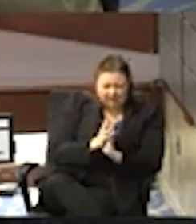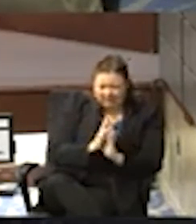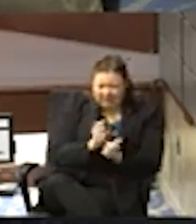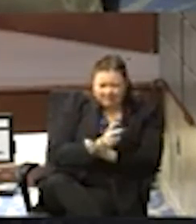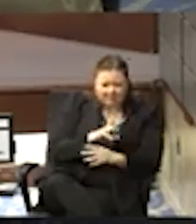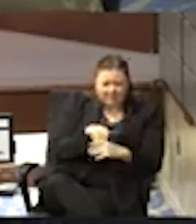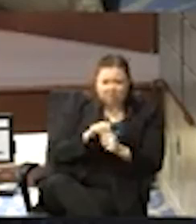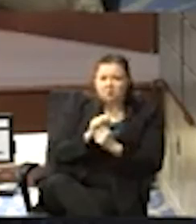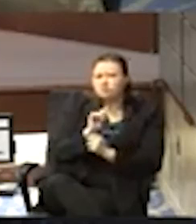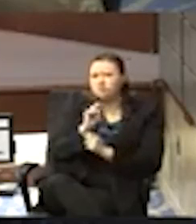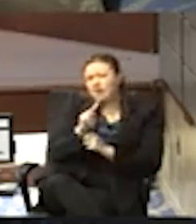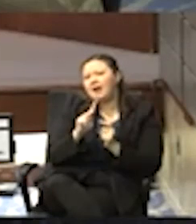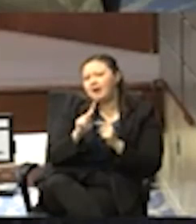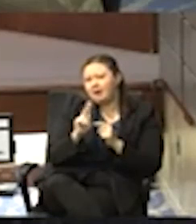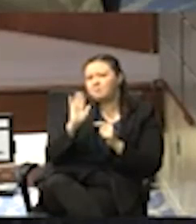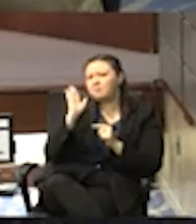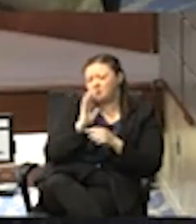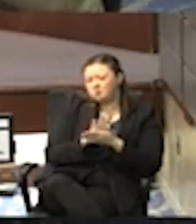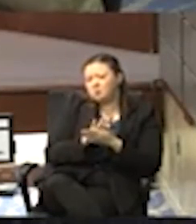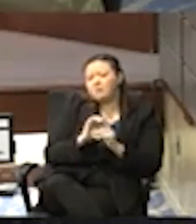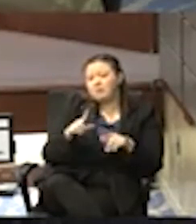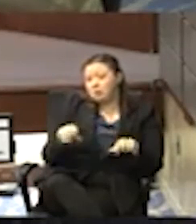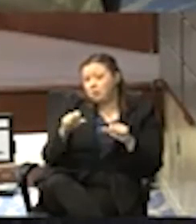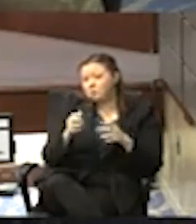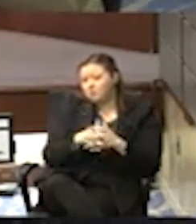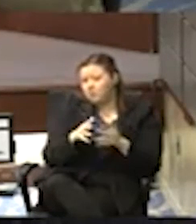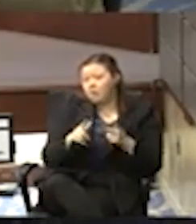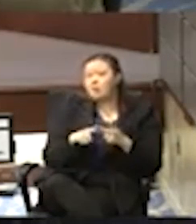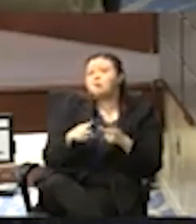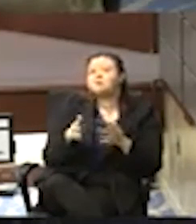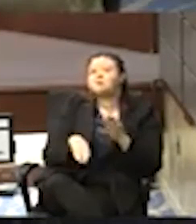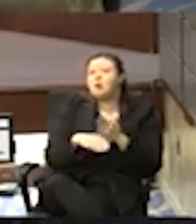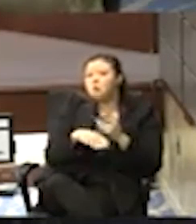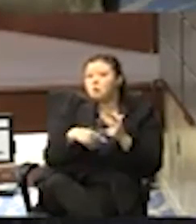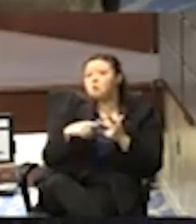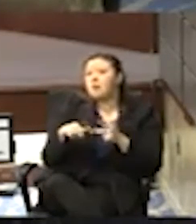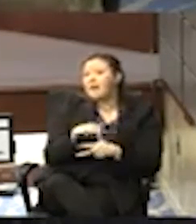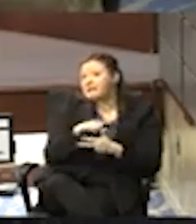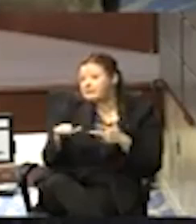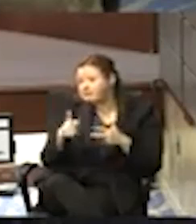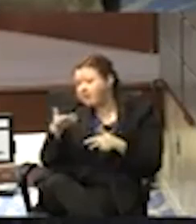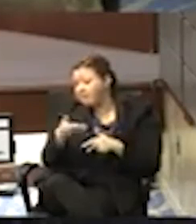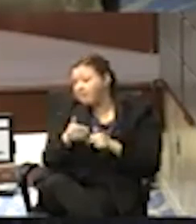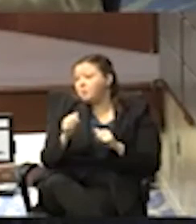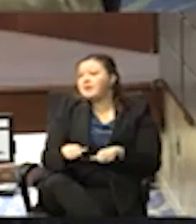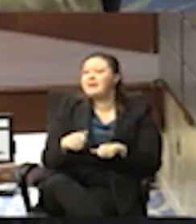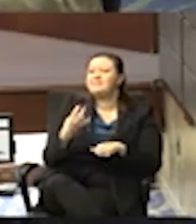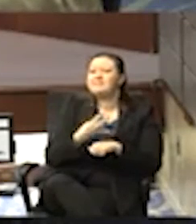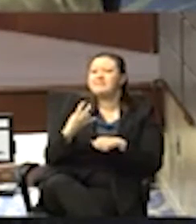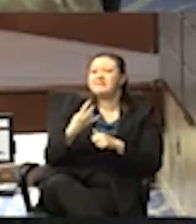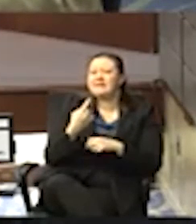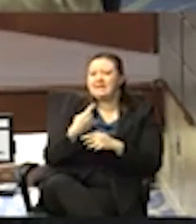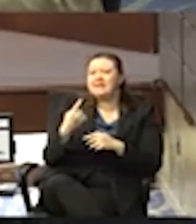something we're diving into. Right. To where can we host football games, Right. soccer games, or at least practices, so we hit on that 7-day-a-week